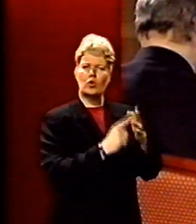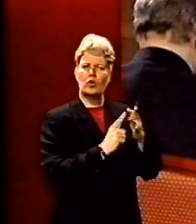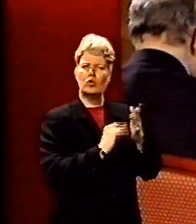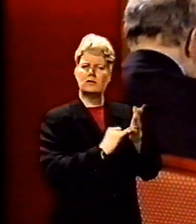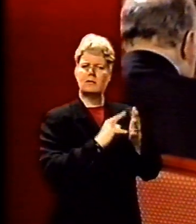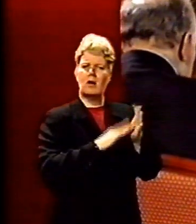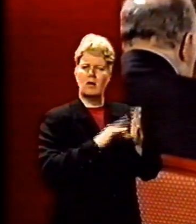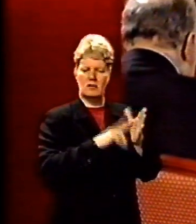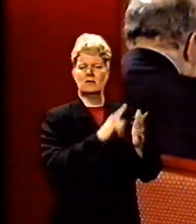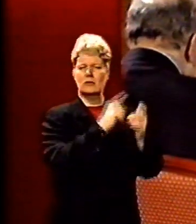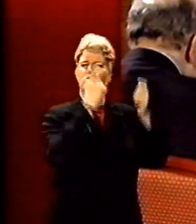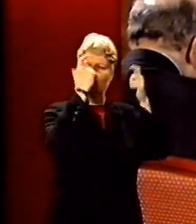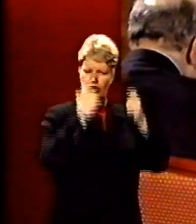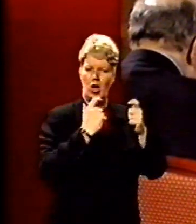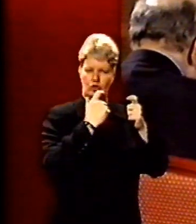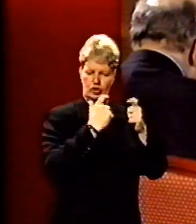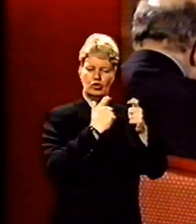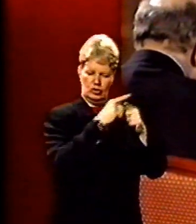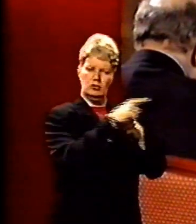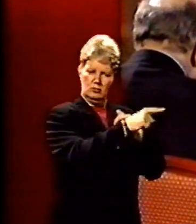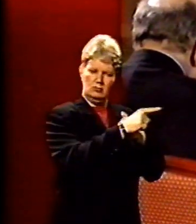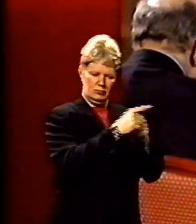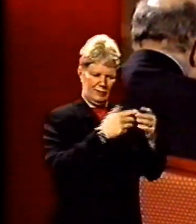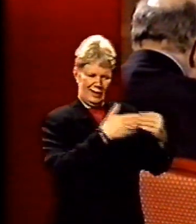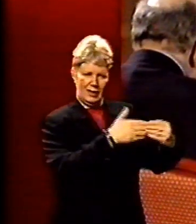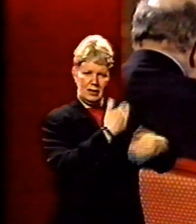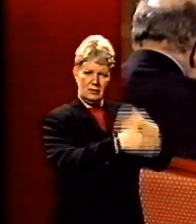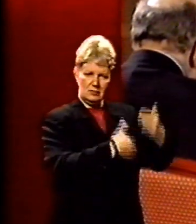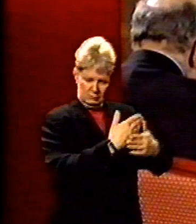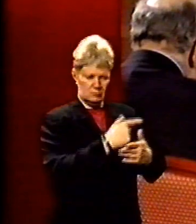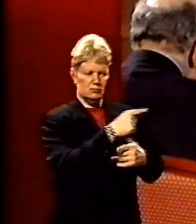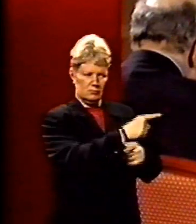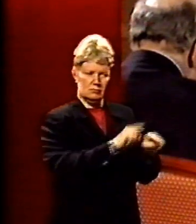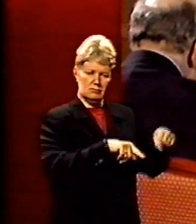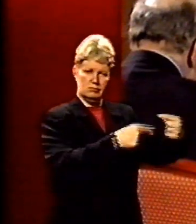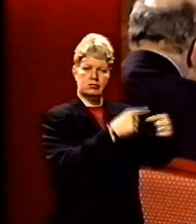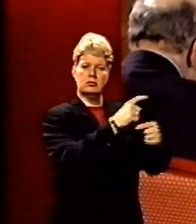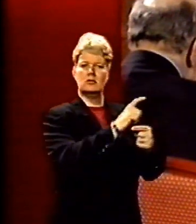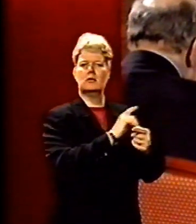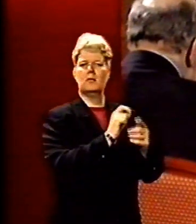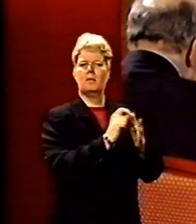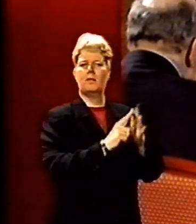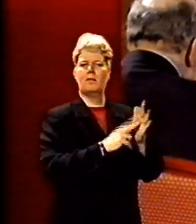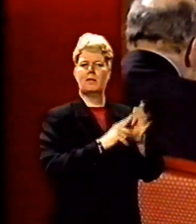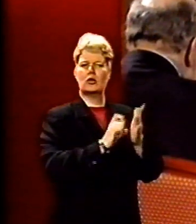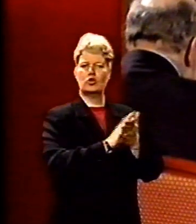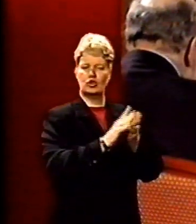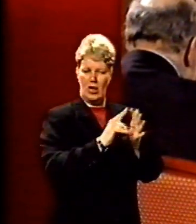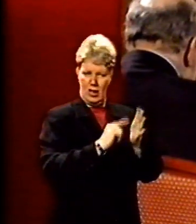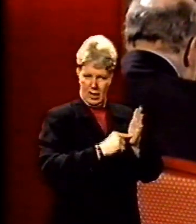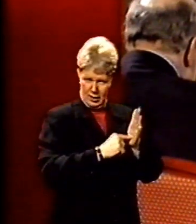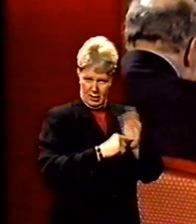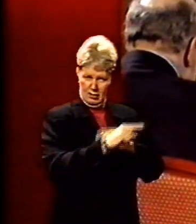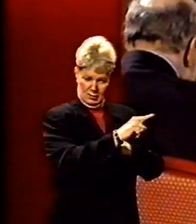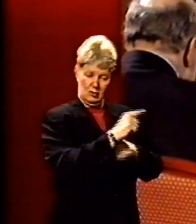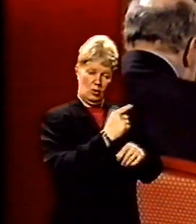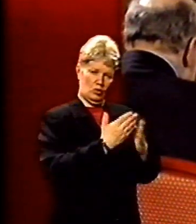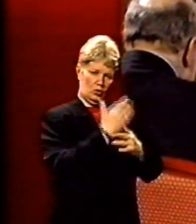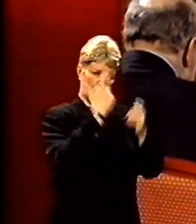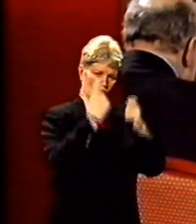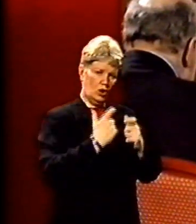against Pinochet. That's absolutely right. All of the cases against Pinochet get filed with Judge Guzman. And we